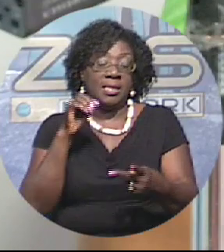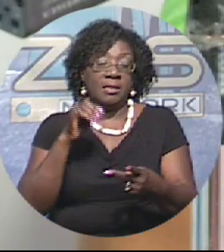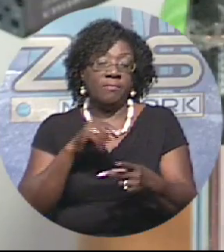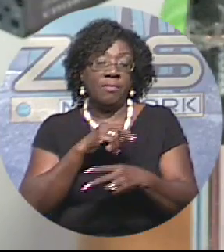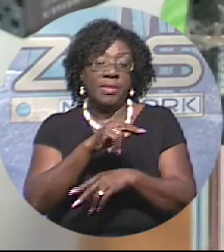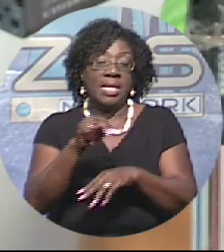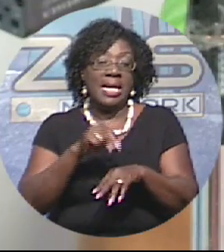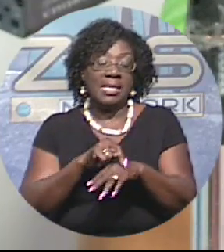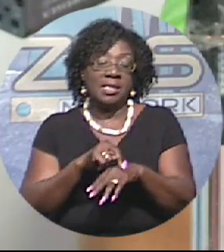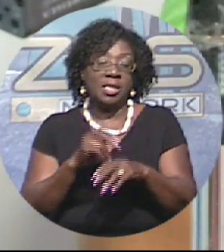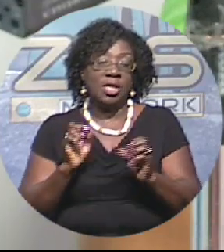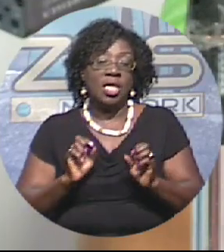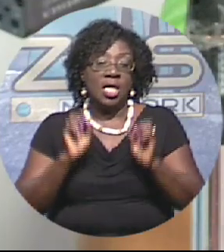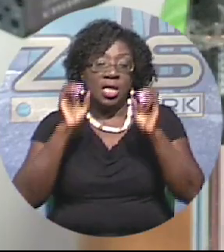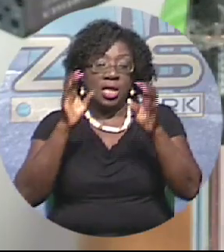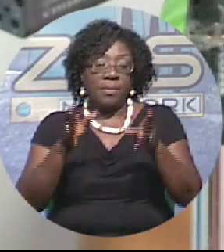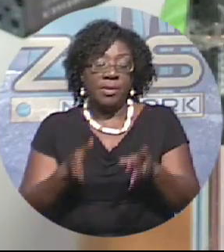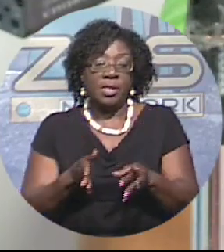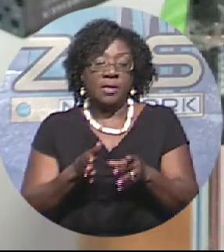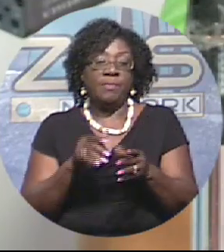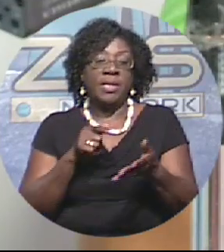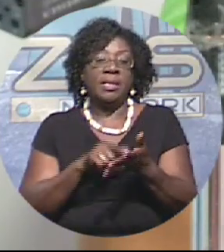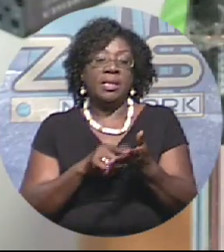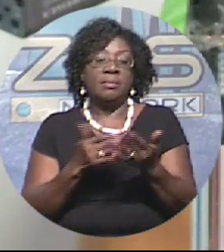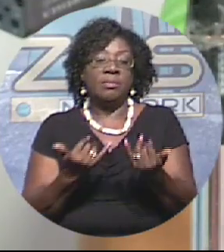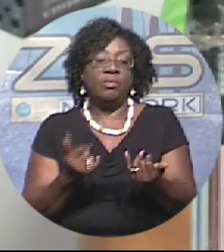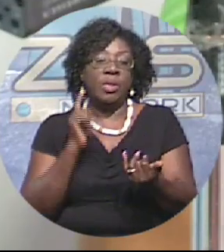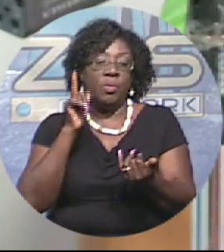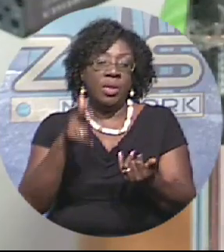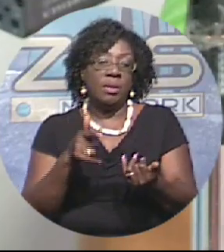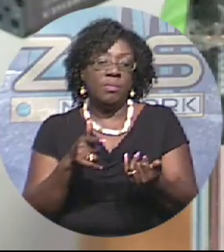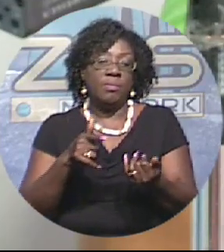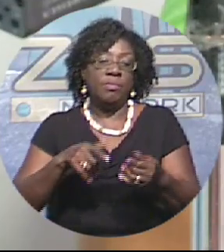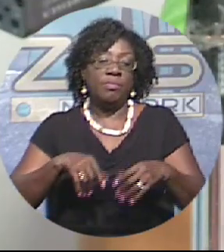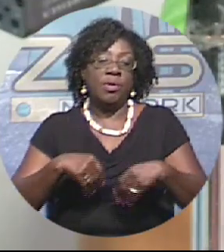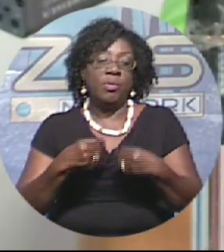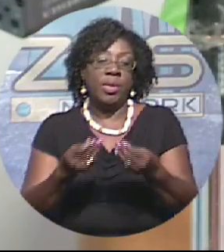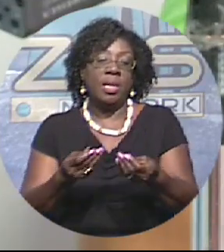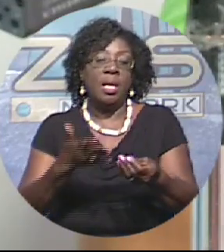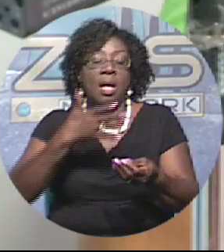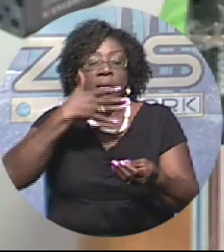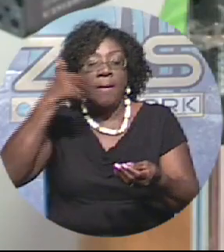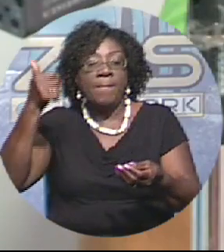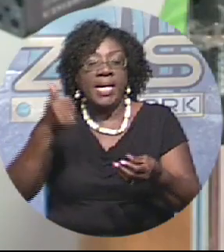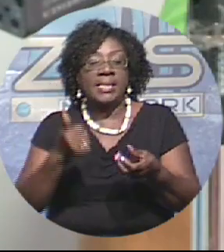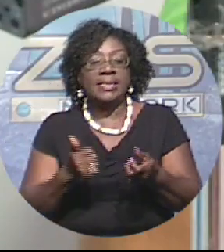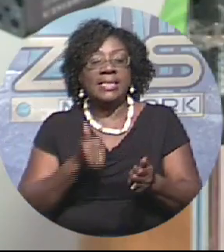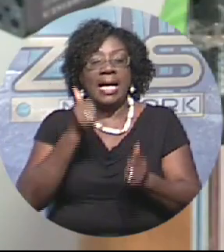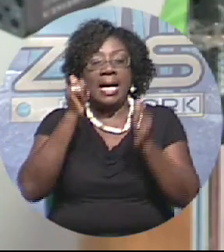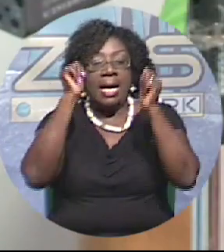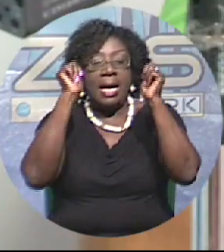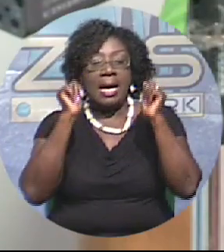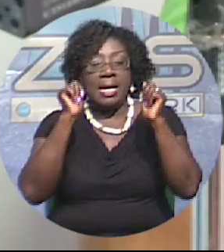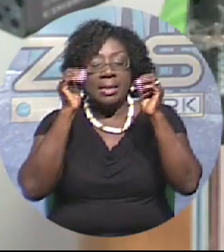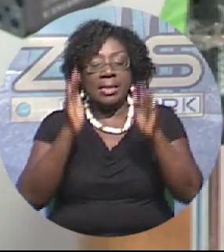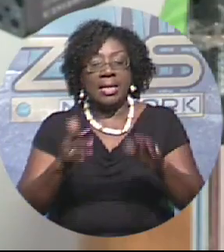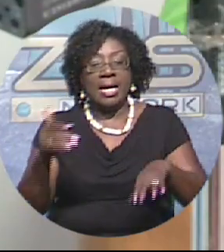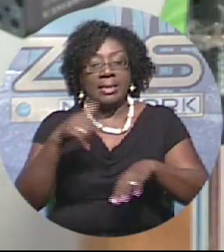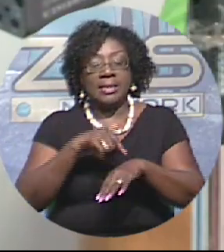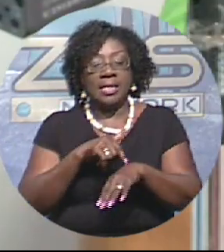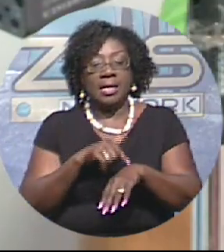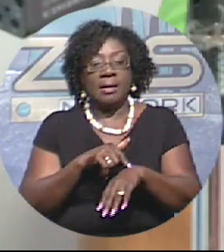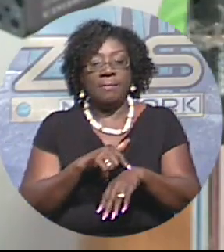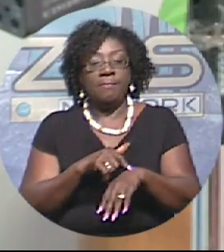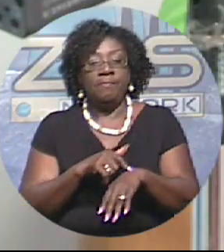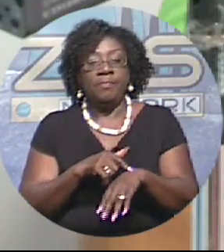so, in that case, we'll review the best athlete at the time in the event based on the